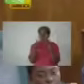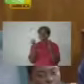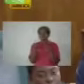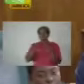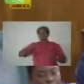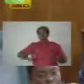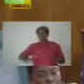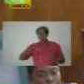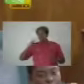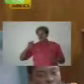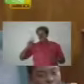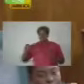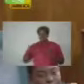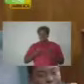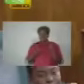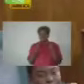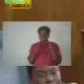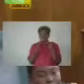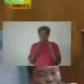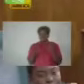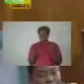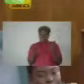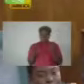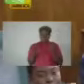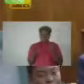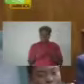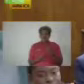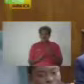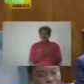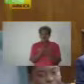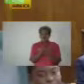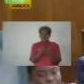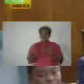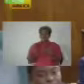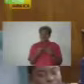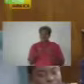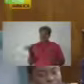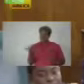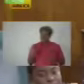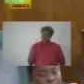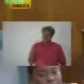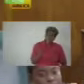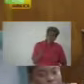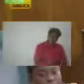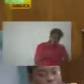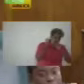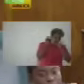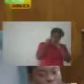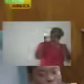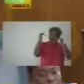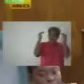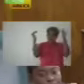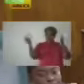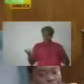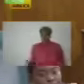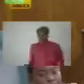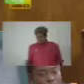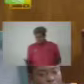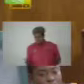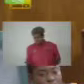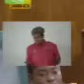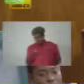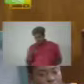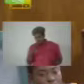child welfare and justice system, and employment challenges in adulthood. They